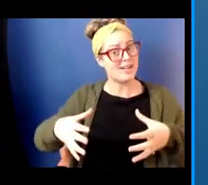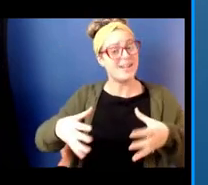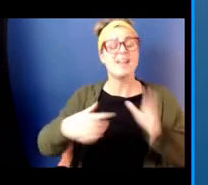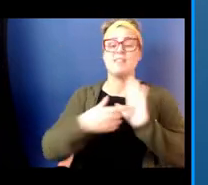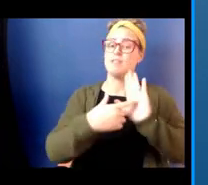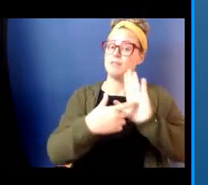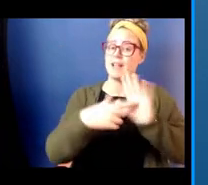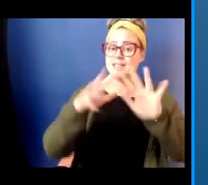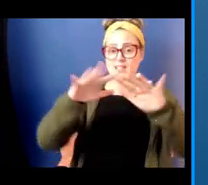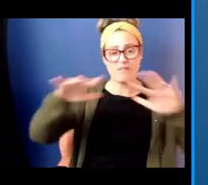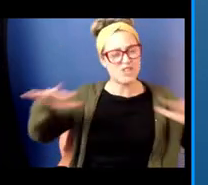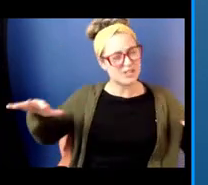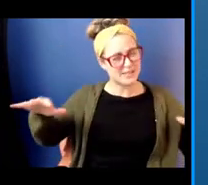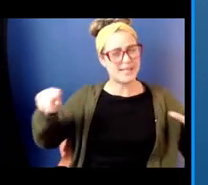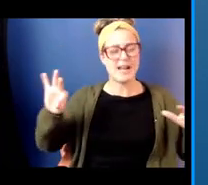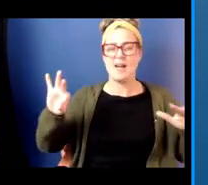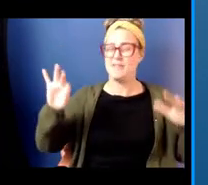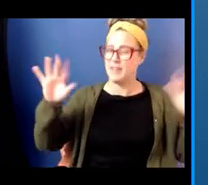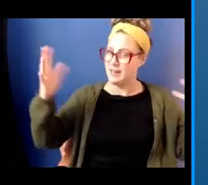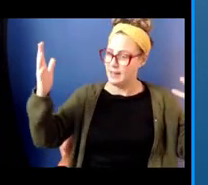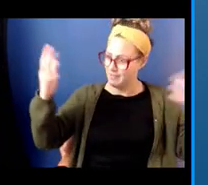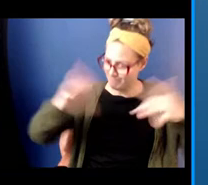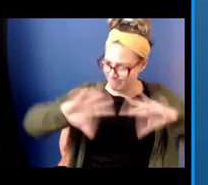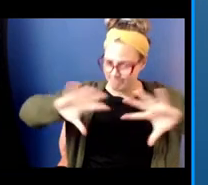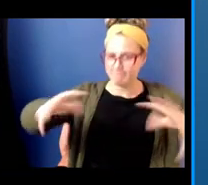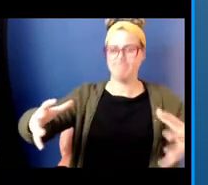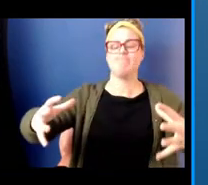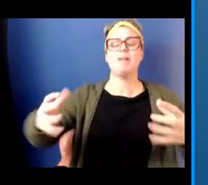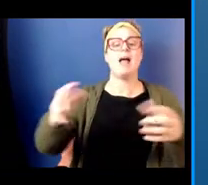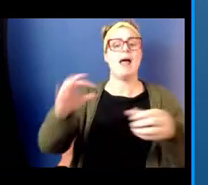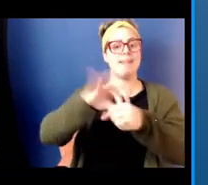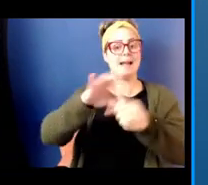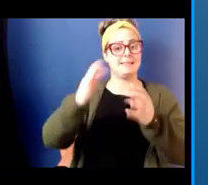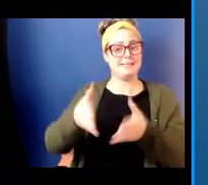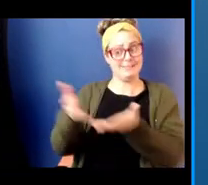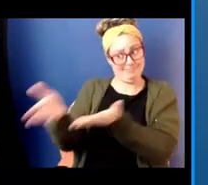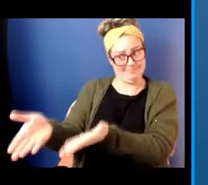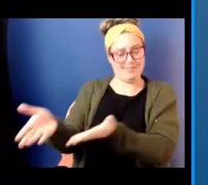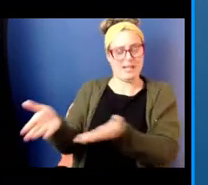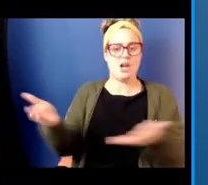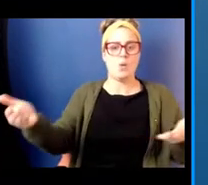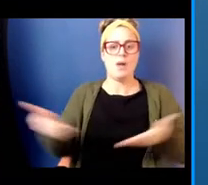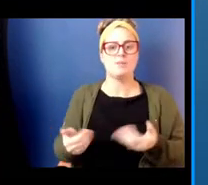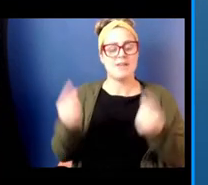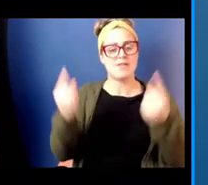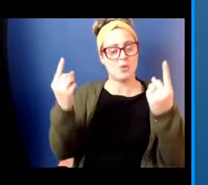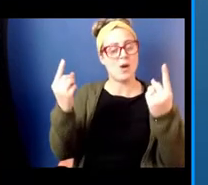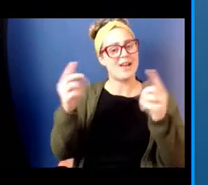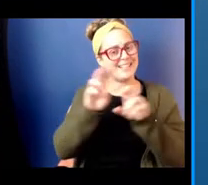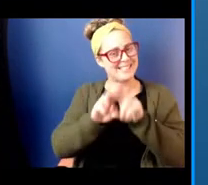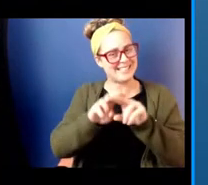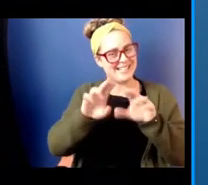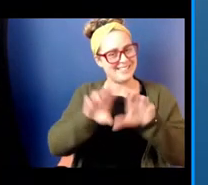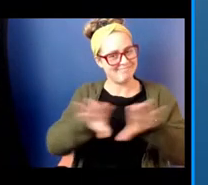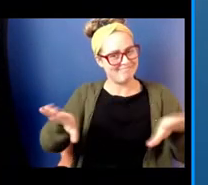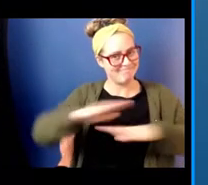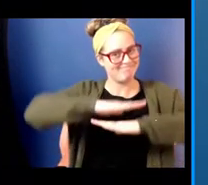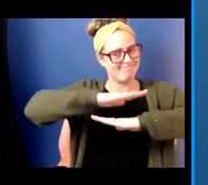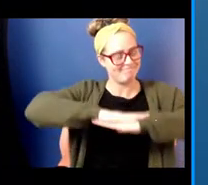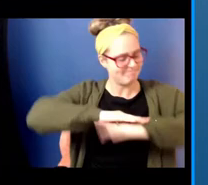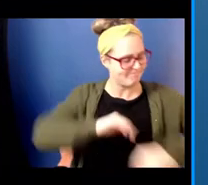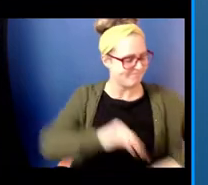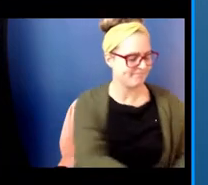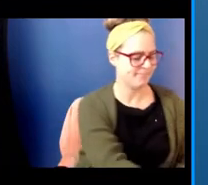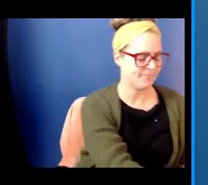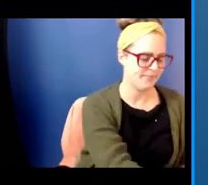to take a seat at the table chairman Harris would you like to offer a few words to the committee thank you madam co-chair